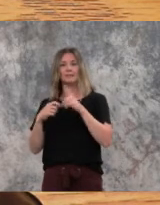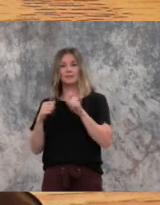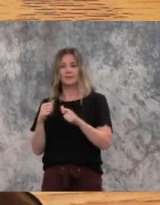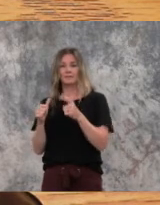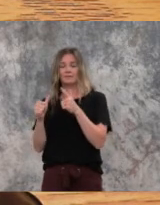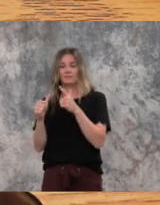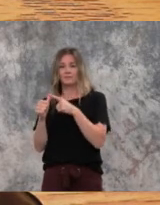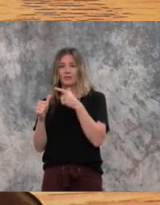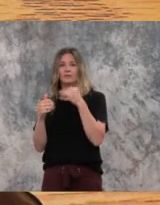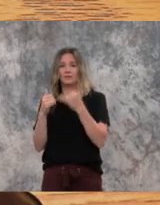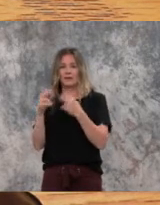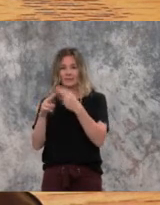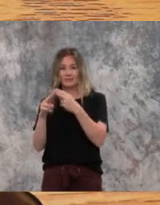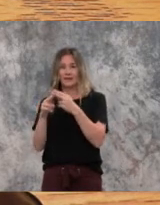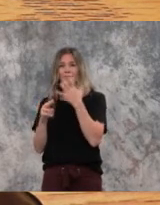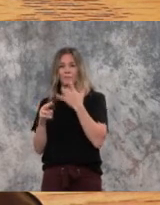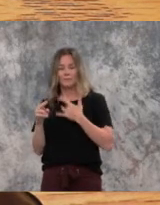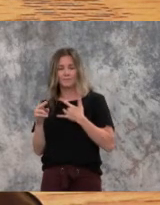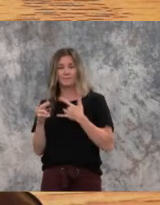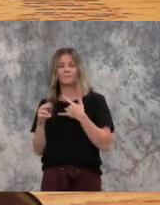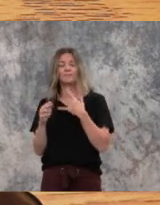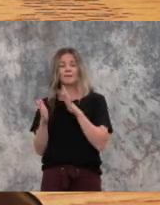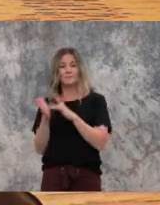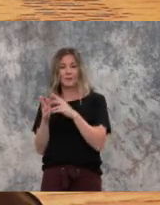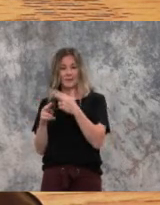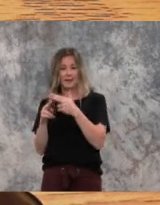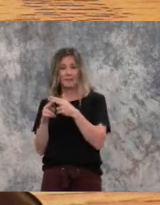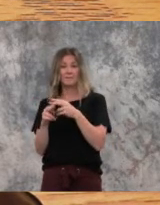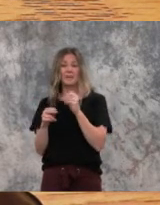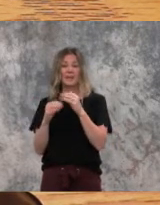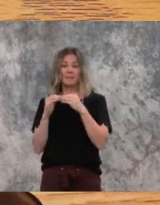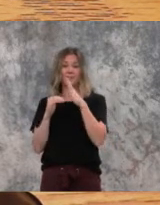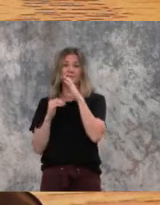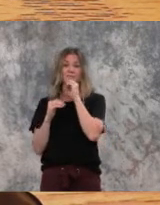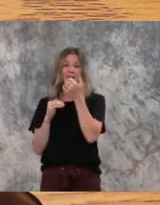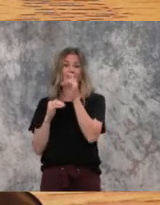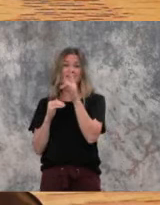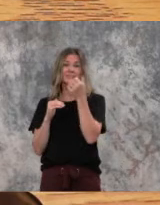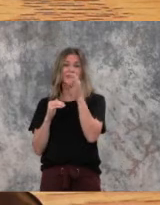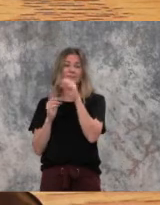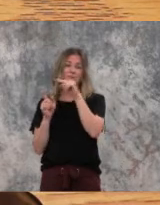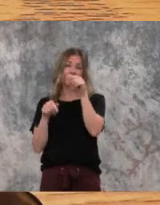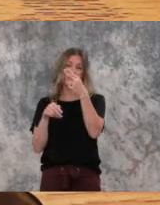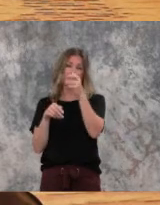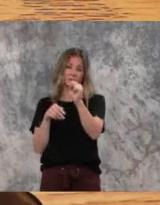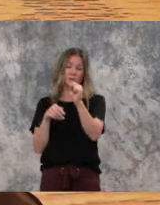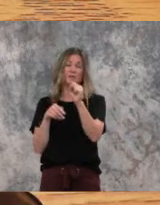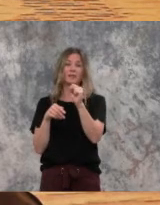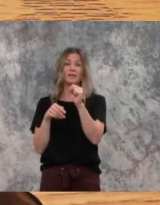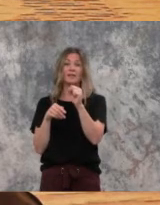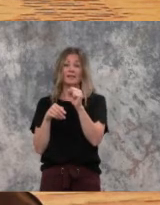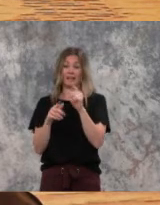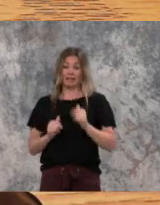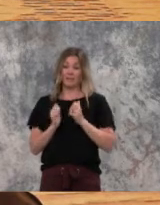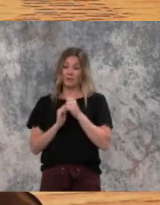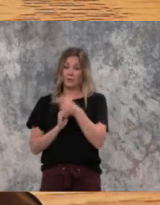date of birth, if the child is 18 or 19 years old and attending high school, and whether or not the child lives with